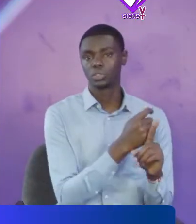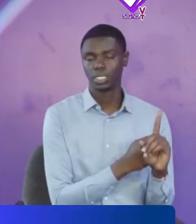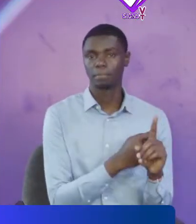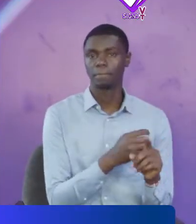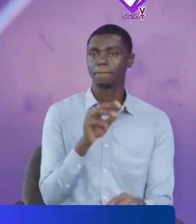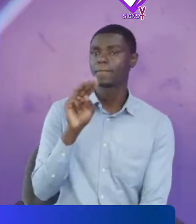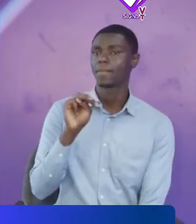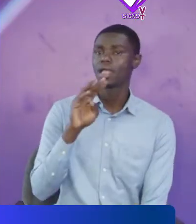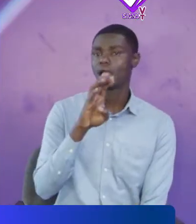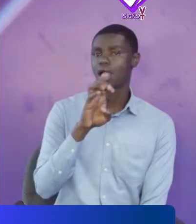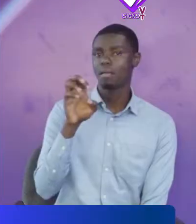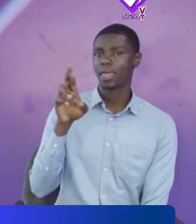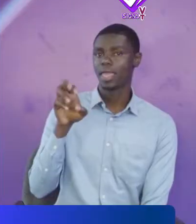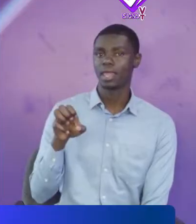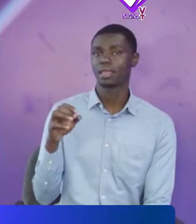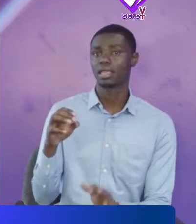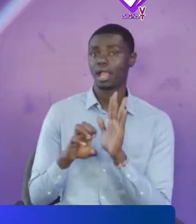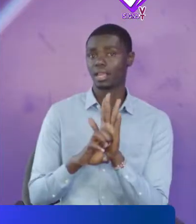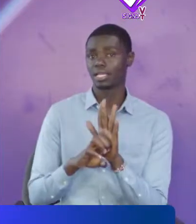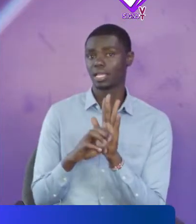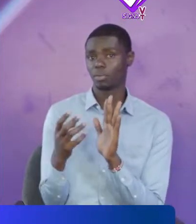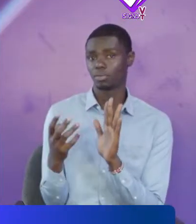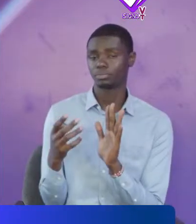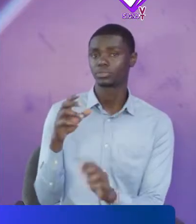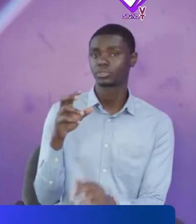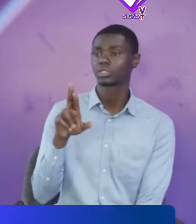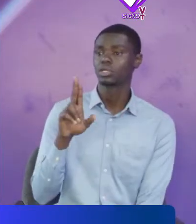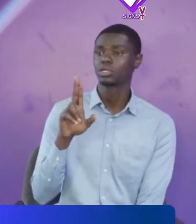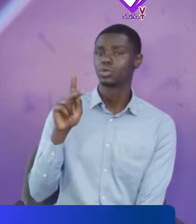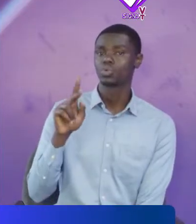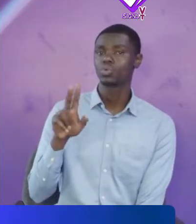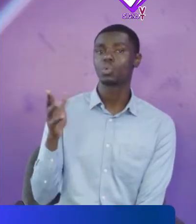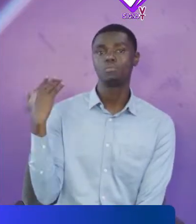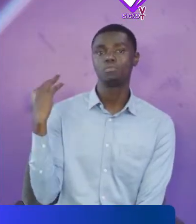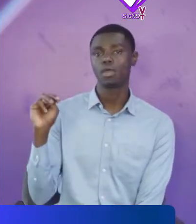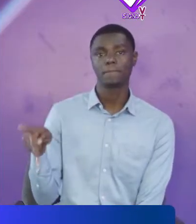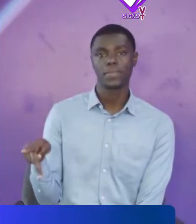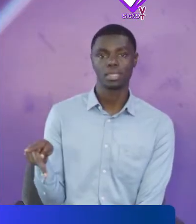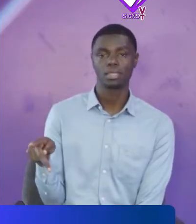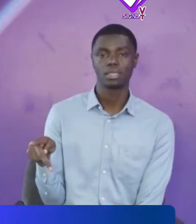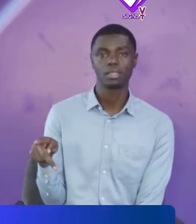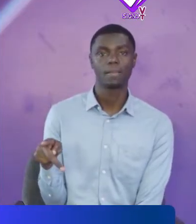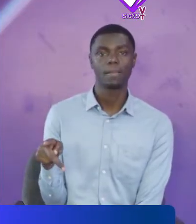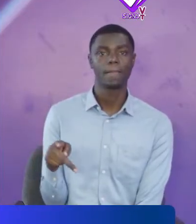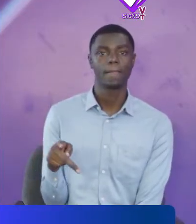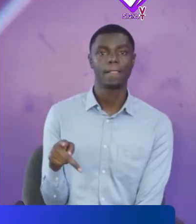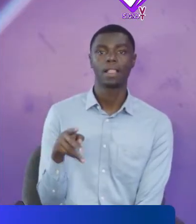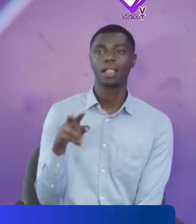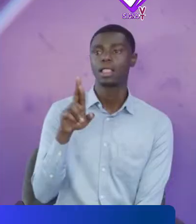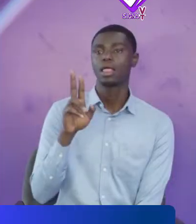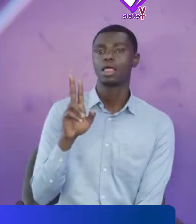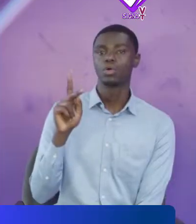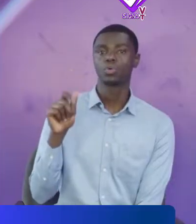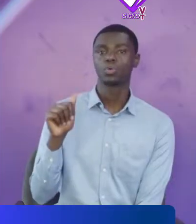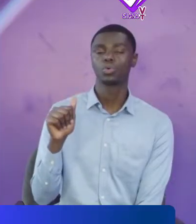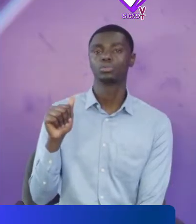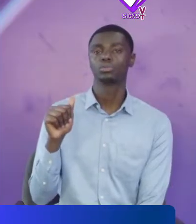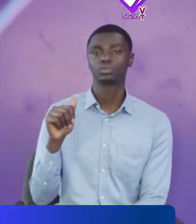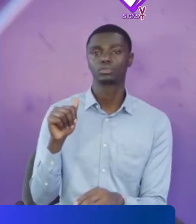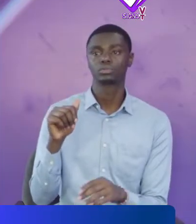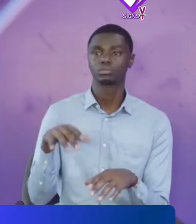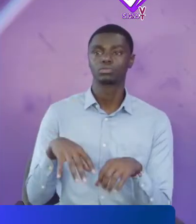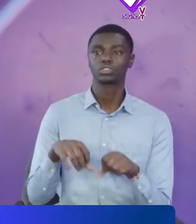Mbere, you look at now the example whereby Ruku was the MP, and Ruku takes up the position of